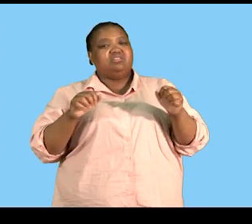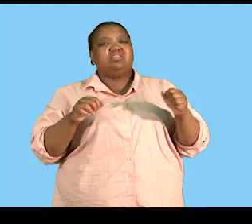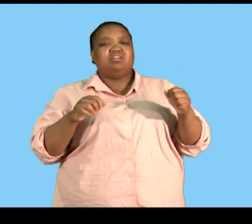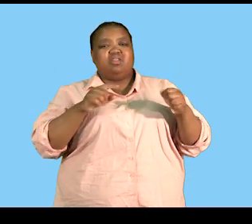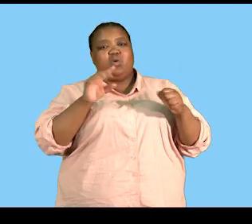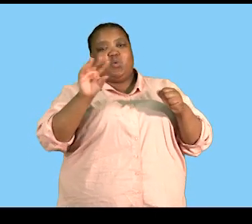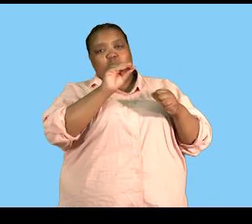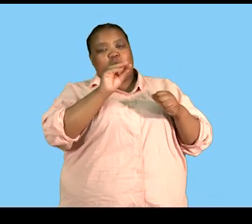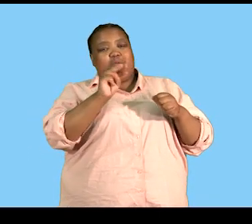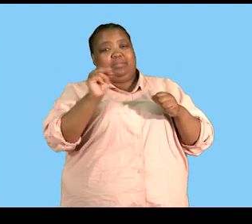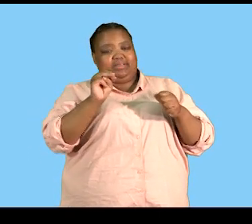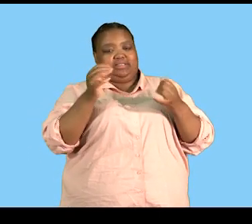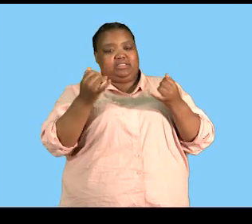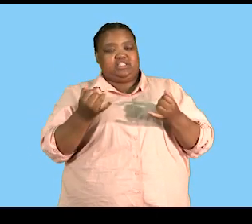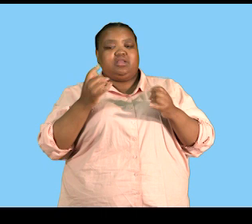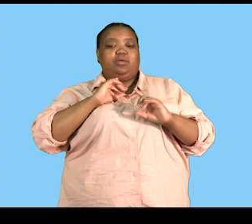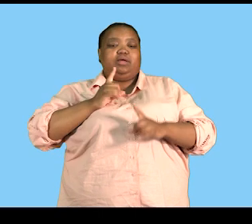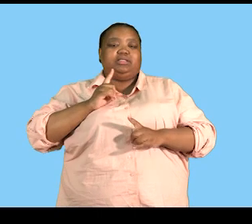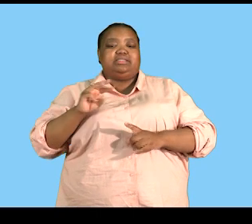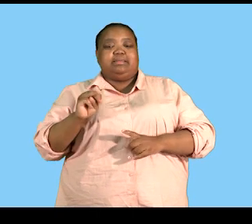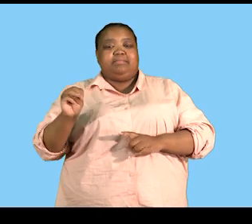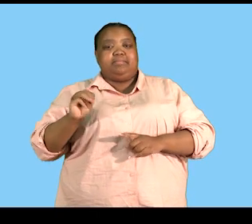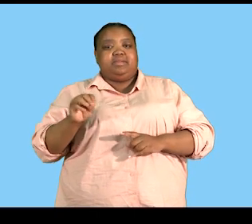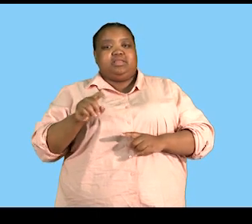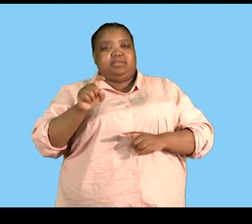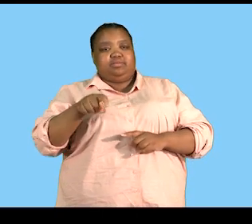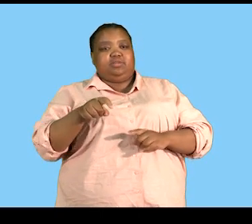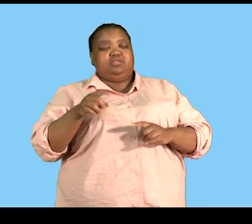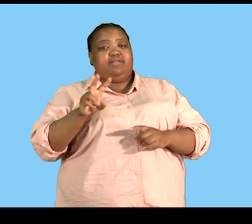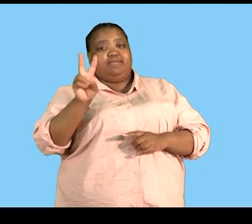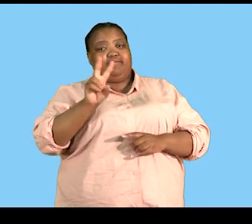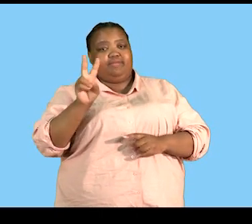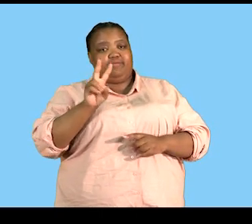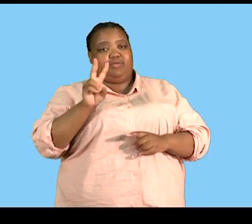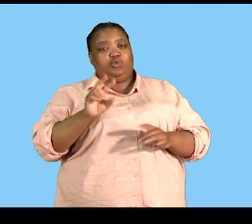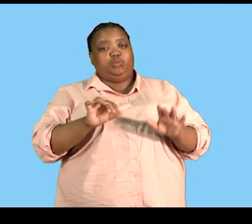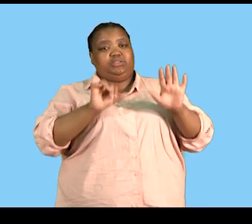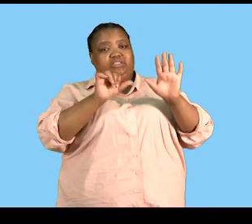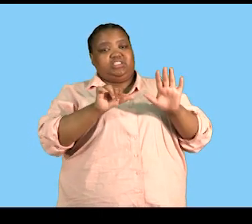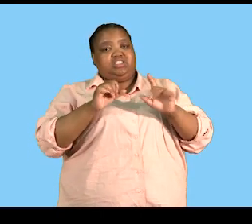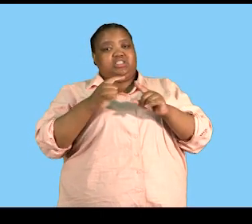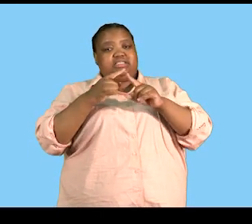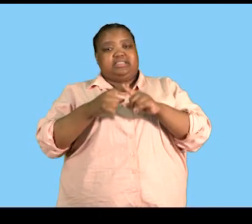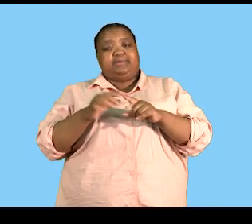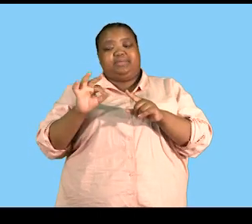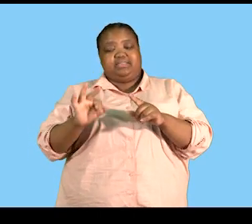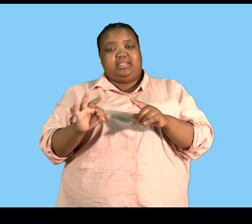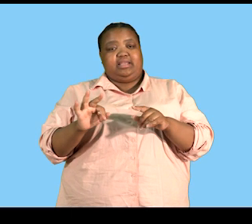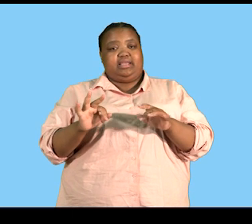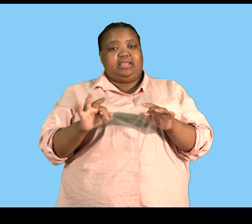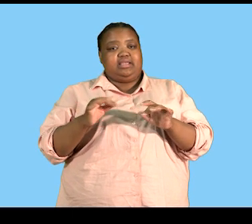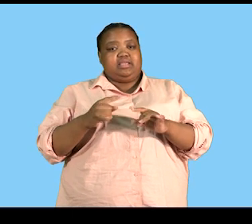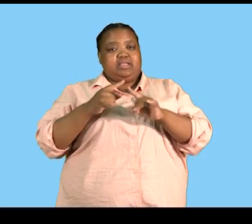because most is in meters, we will work in meters. So then we'll know volume is going to be